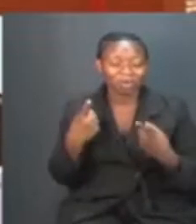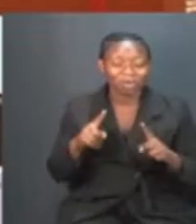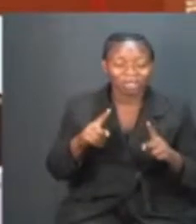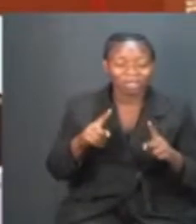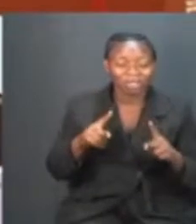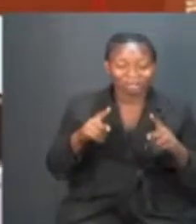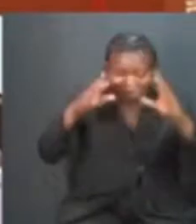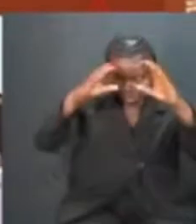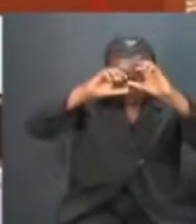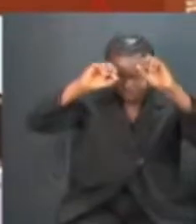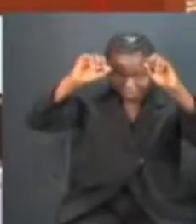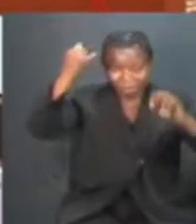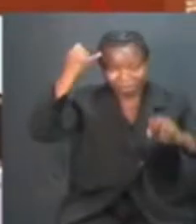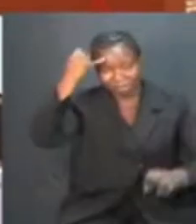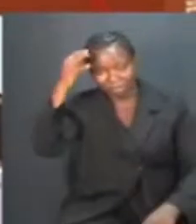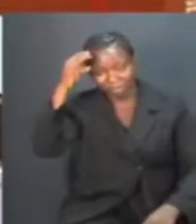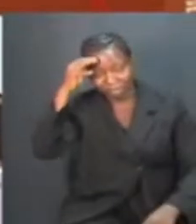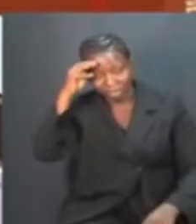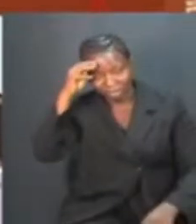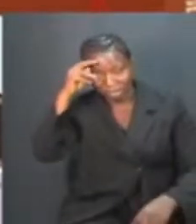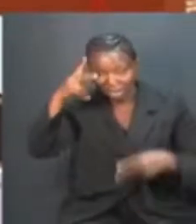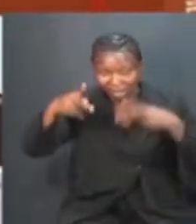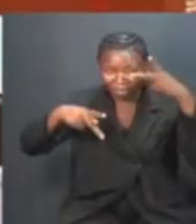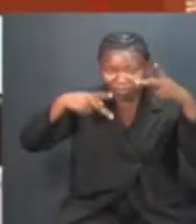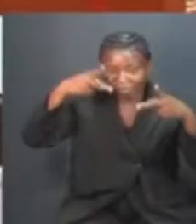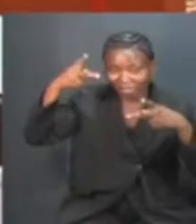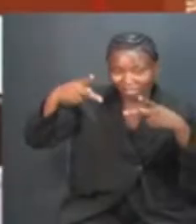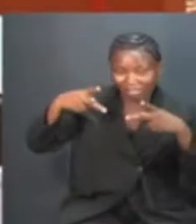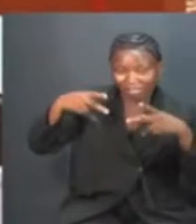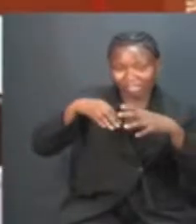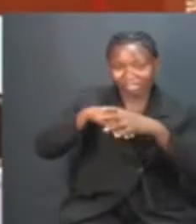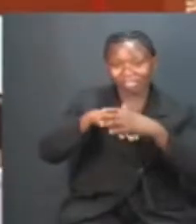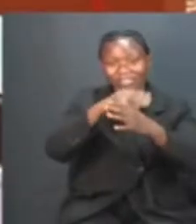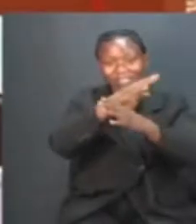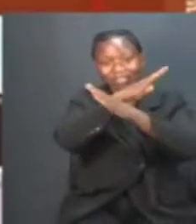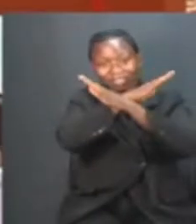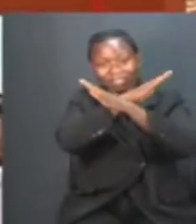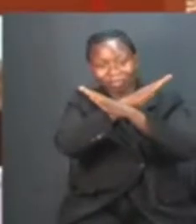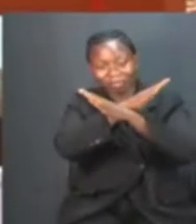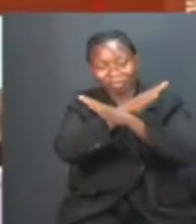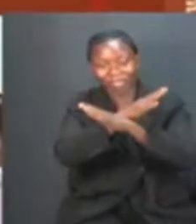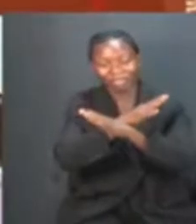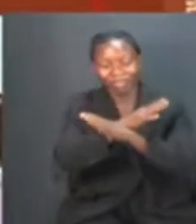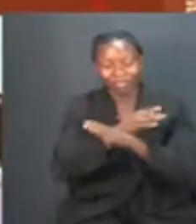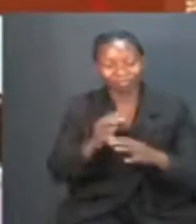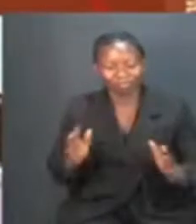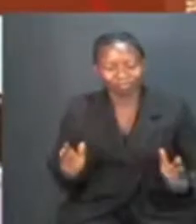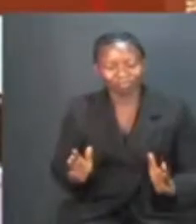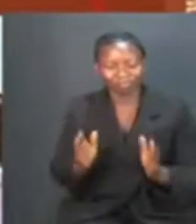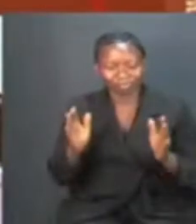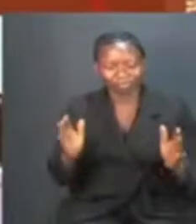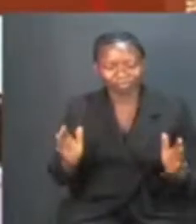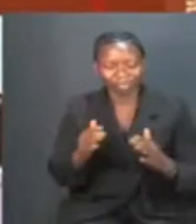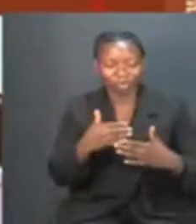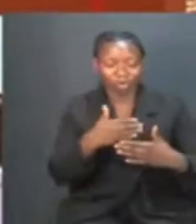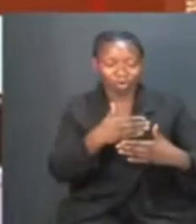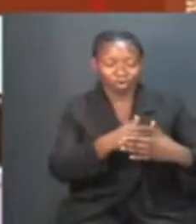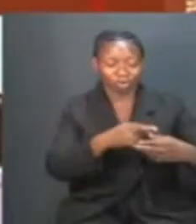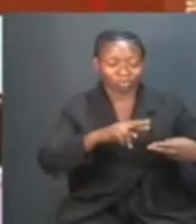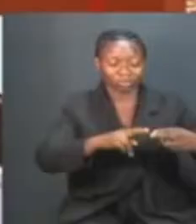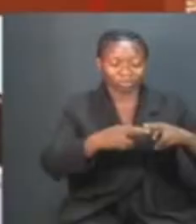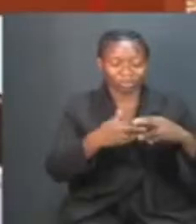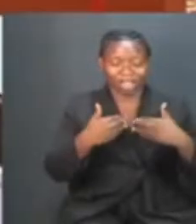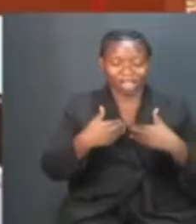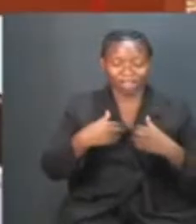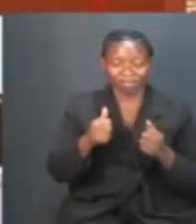His Excellency visited our neighbors in the Zambia to foster the closer relationship that we have